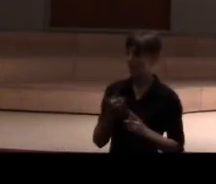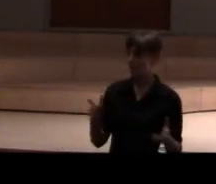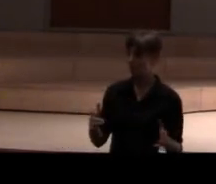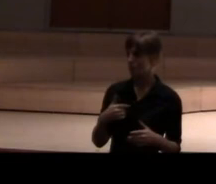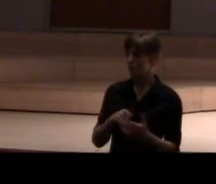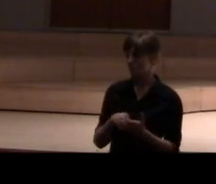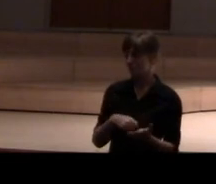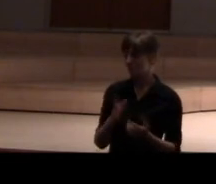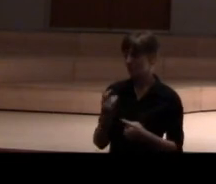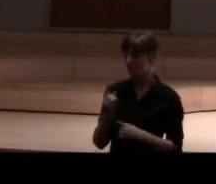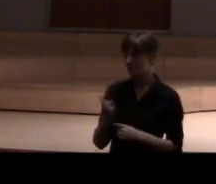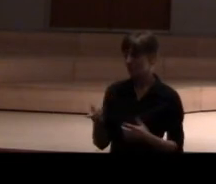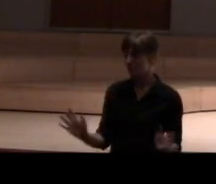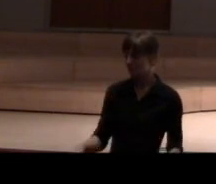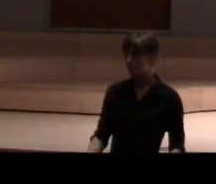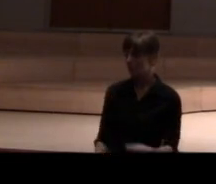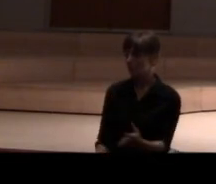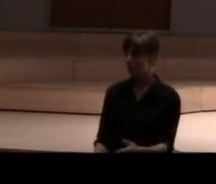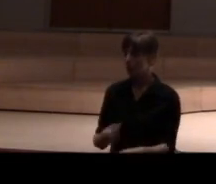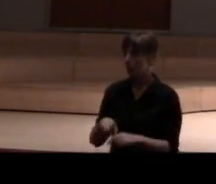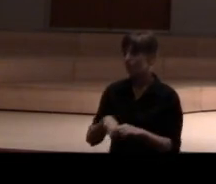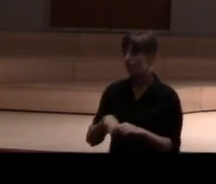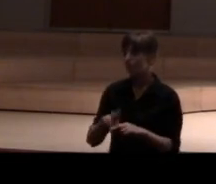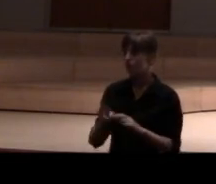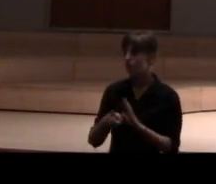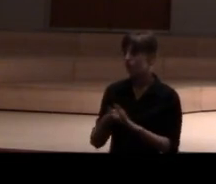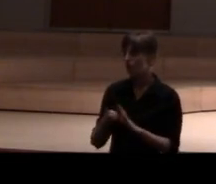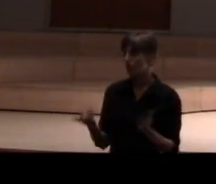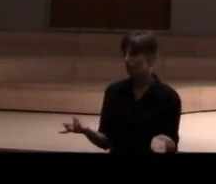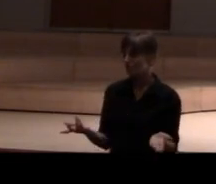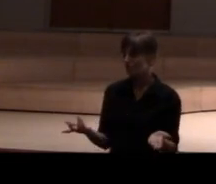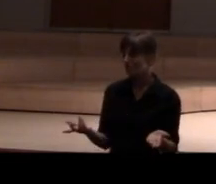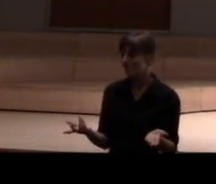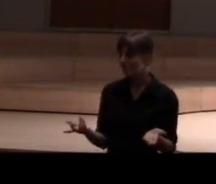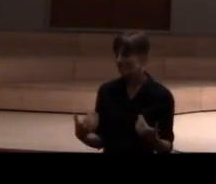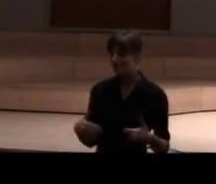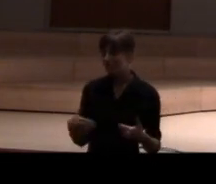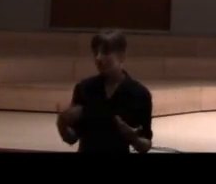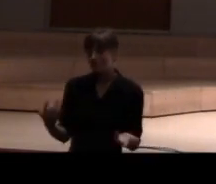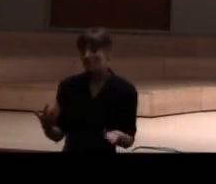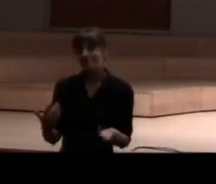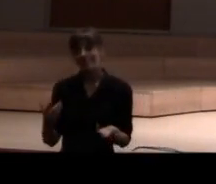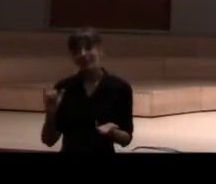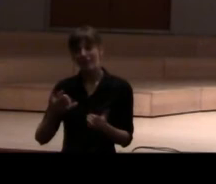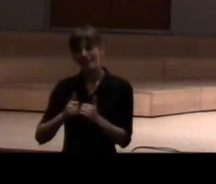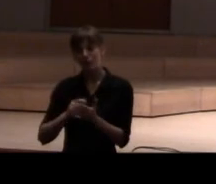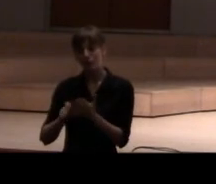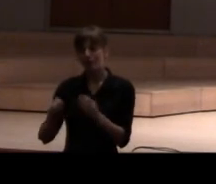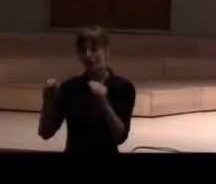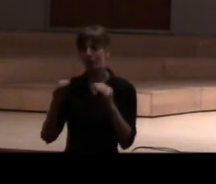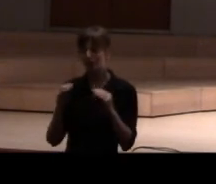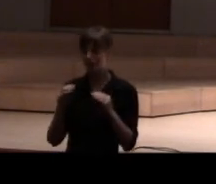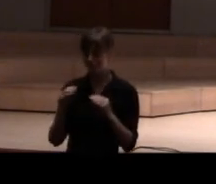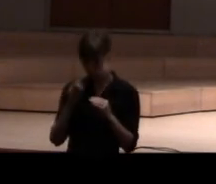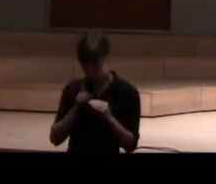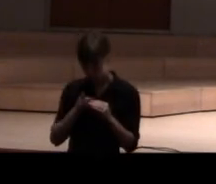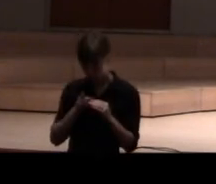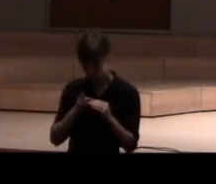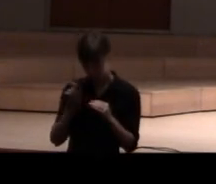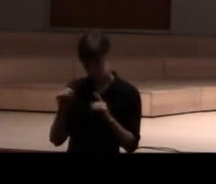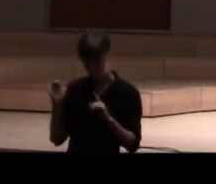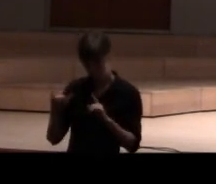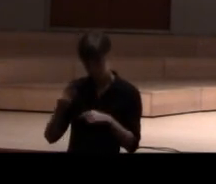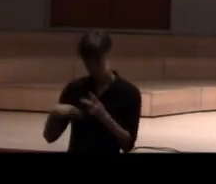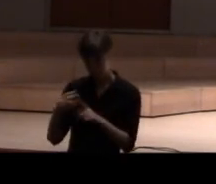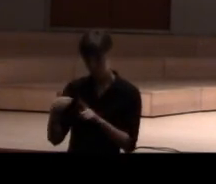thing in 15 and sitting there for 2.5. That, I feel, is the problem with some of the way that writing is taught, because when you get a prompt like that, I feel